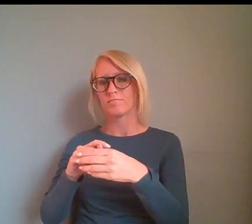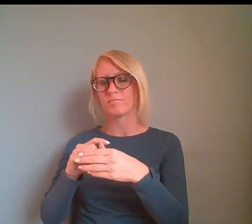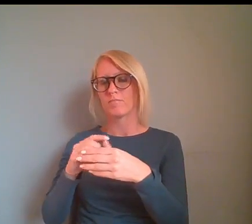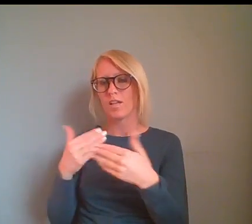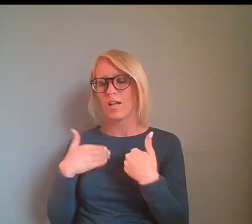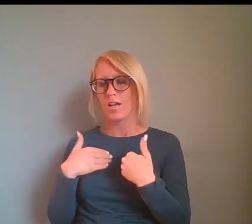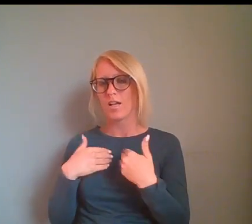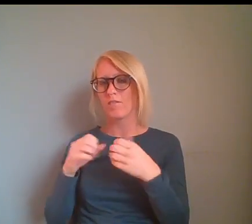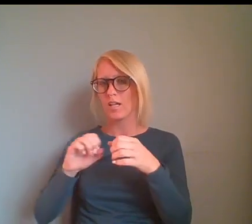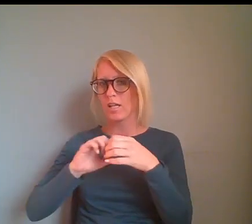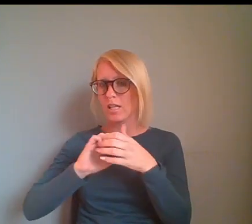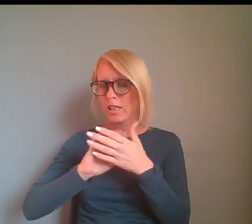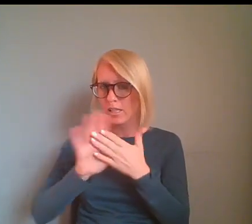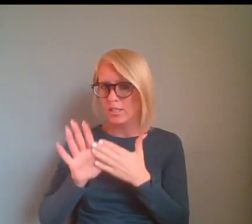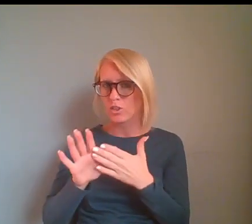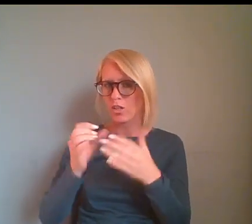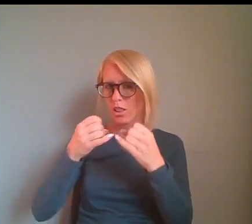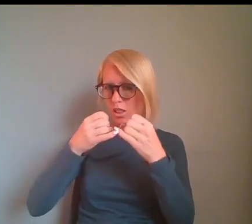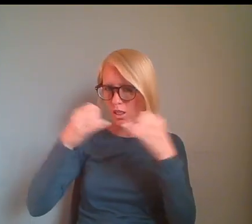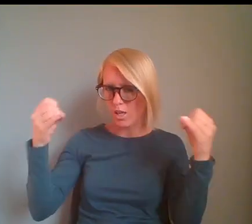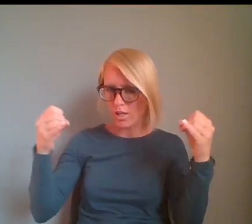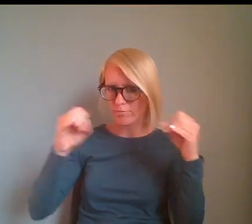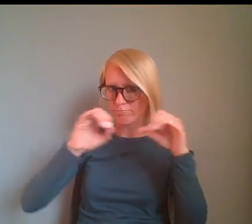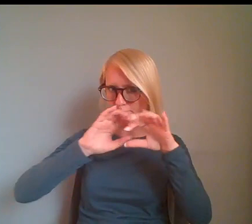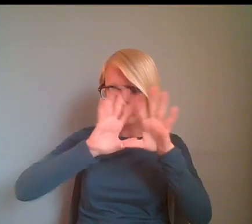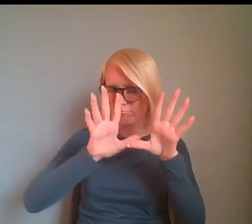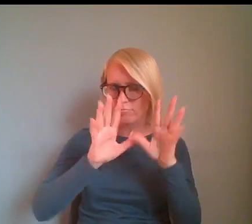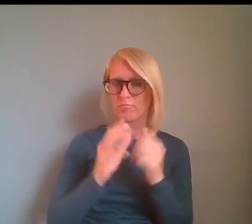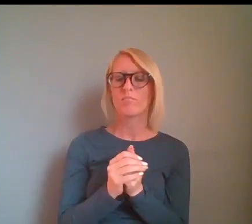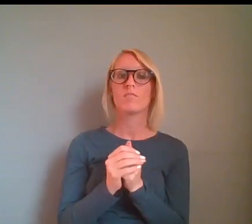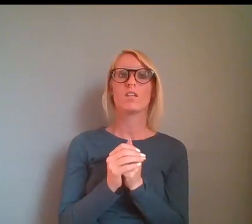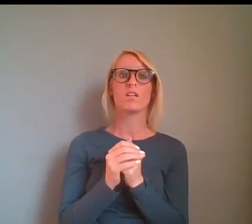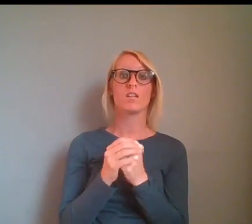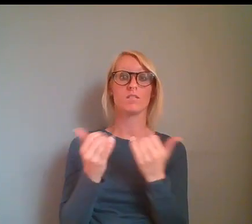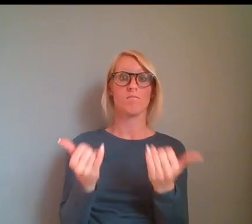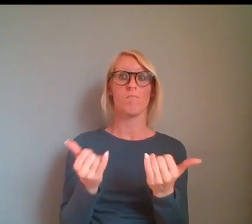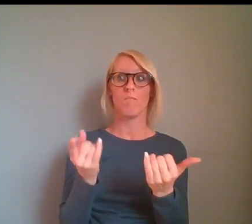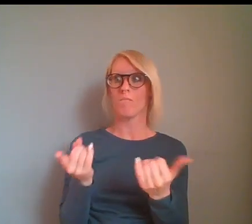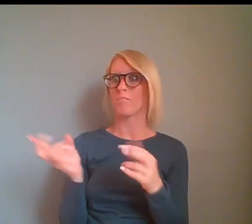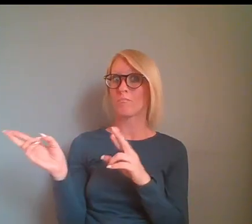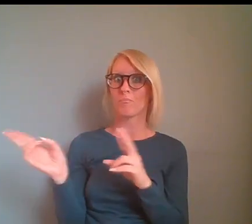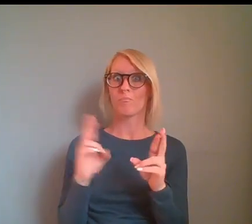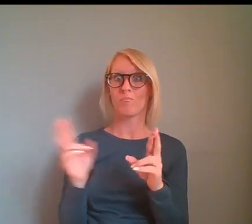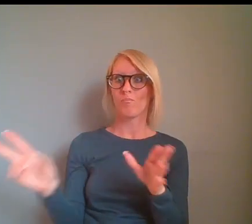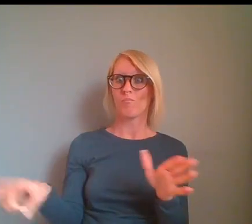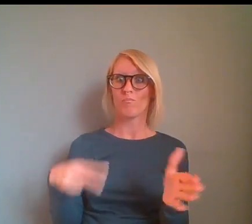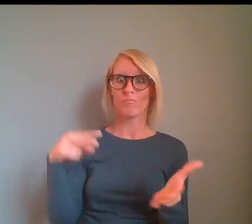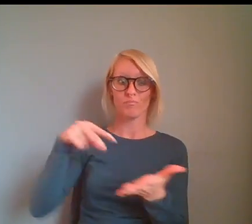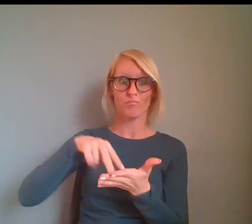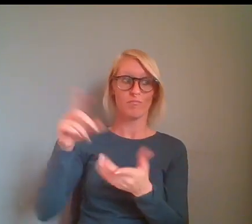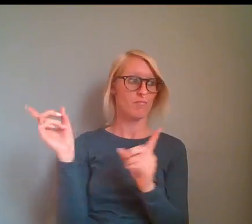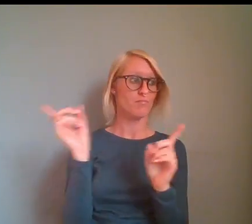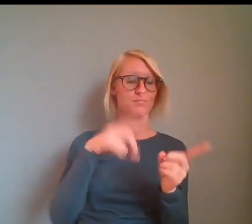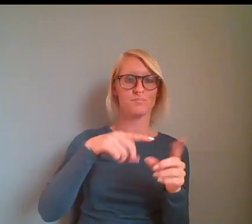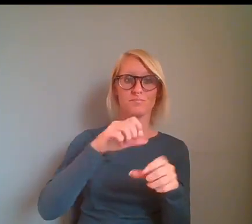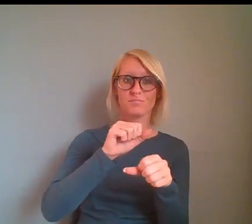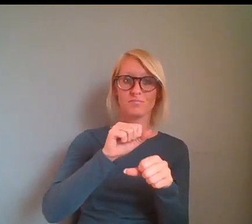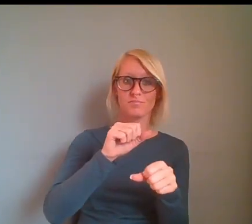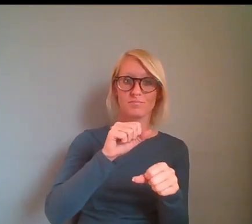So at this point, I think you're ready. You guys, you're going to stand up and you're going to go find a workstation.